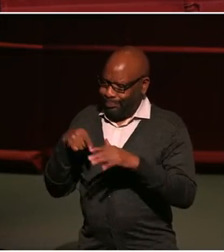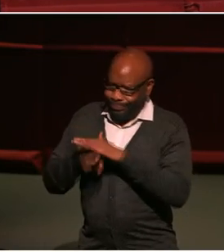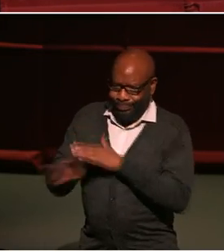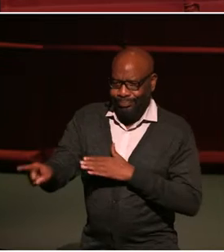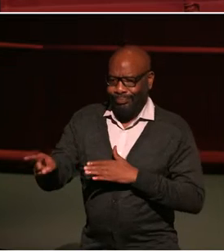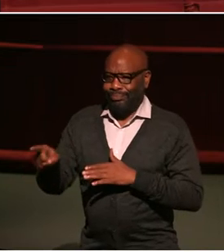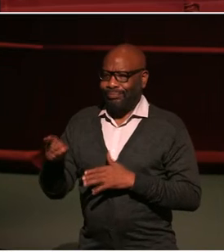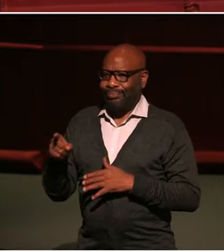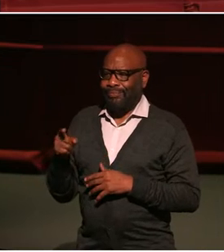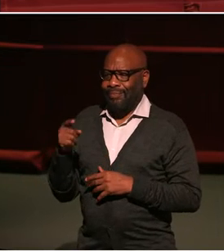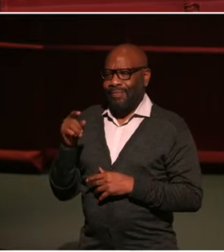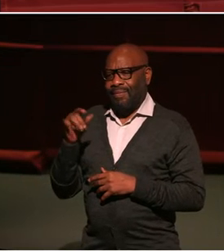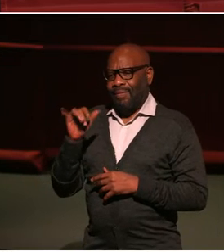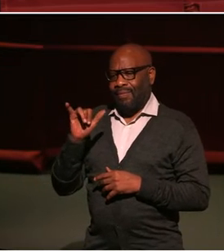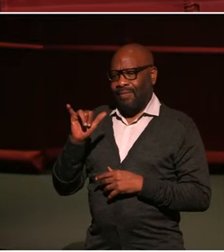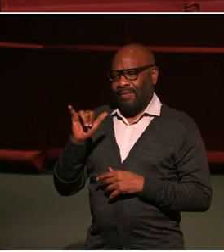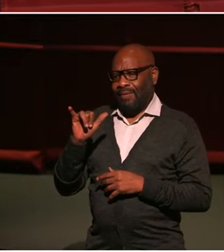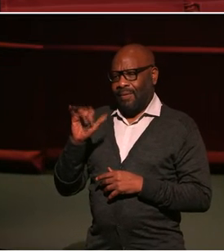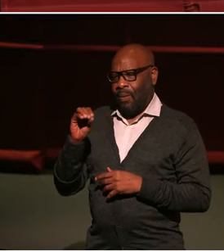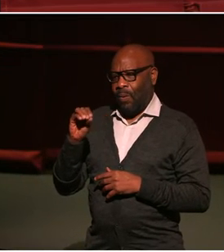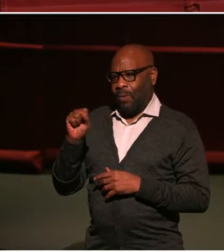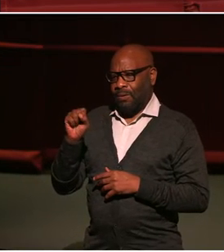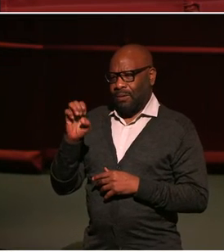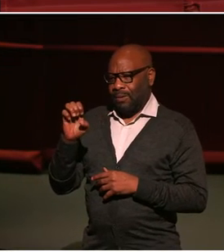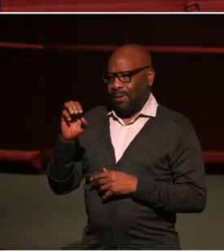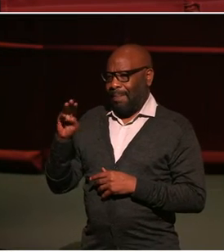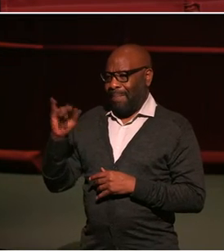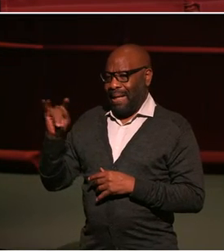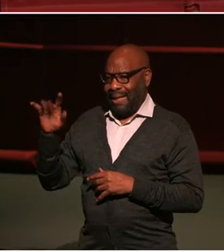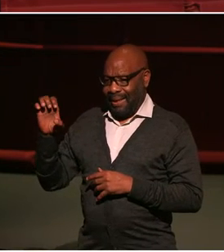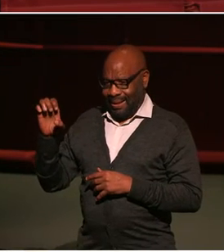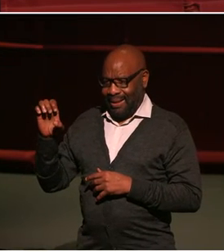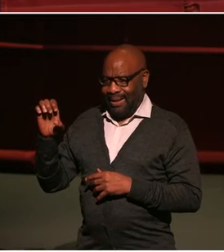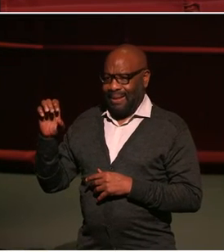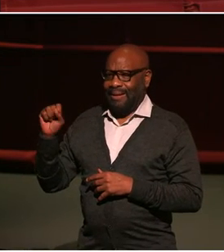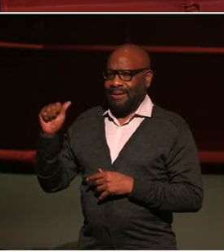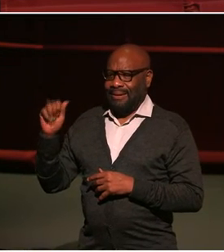Somebody had to do it. And it was okay.